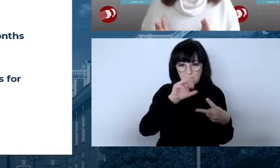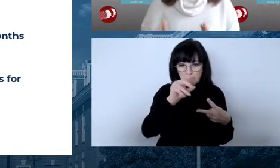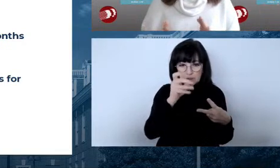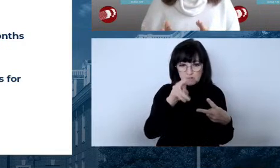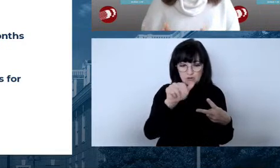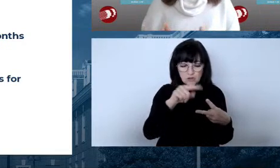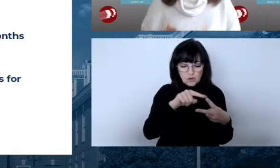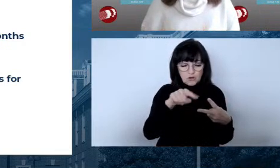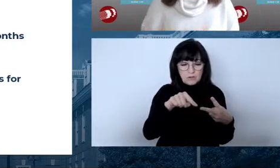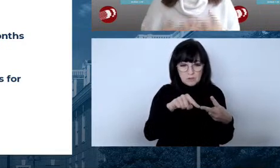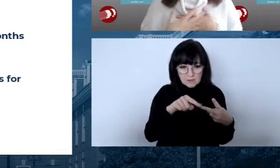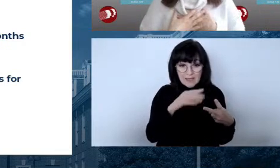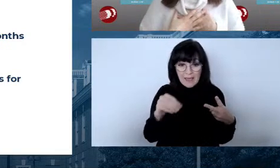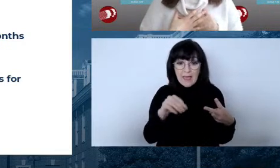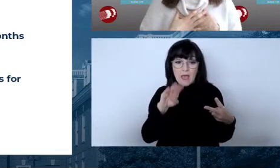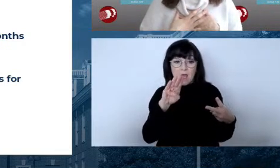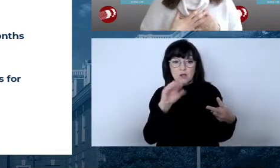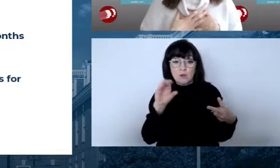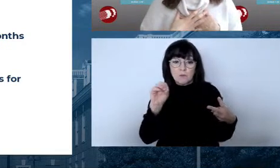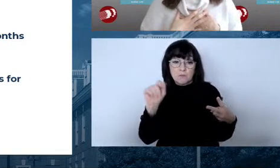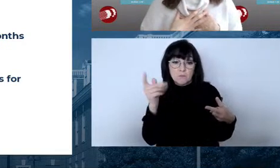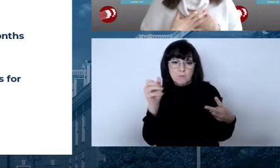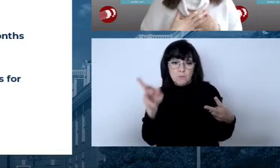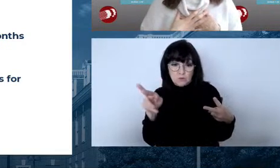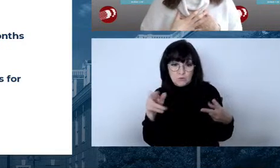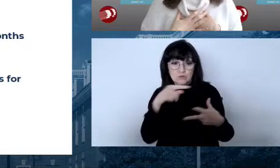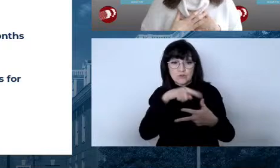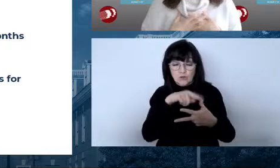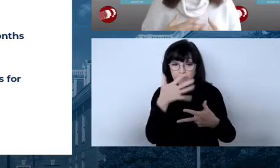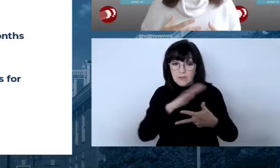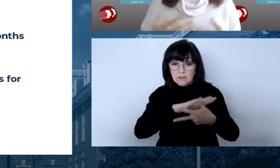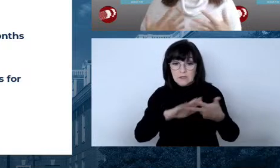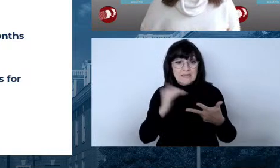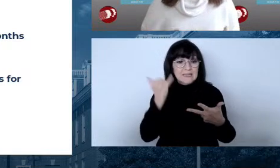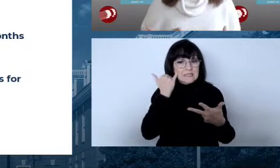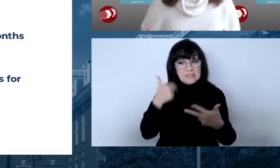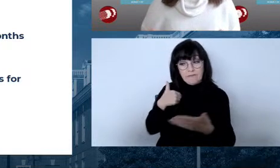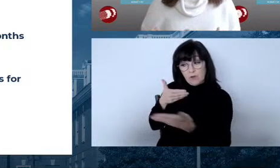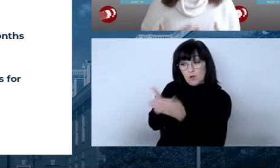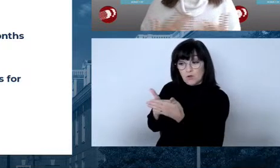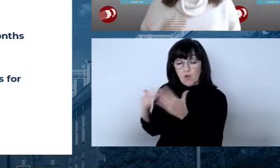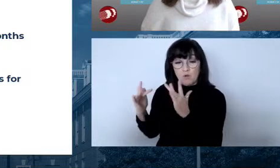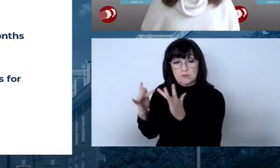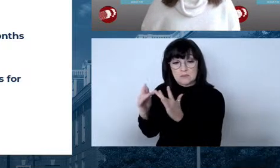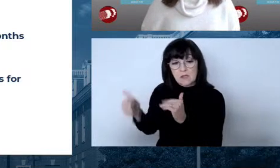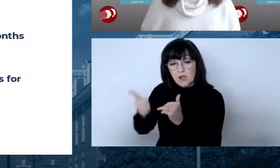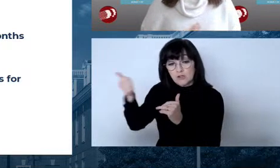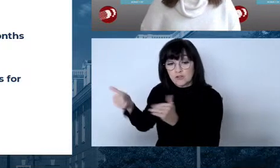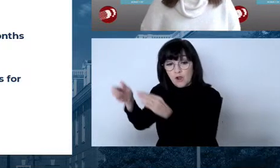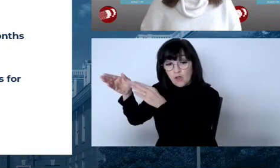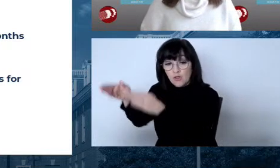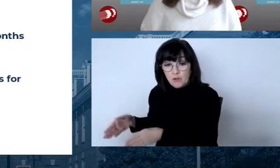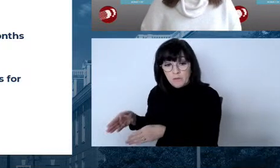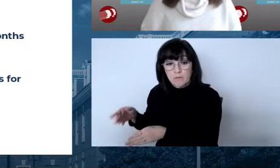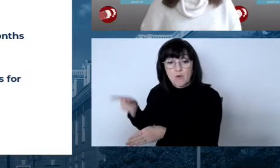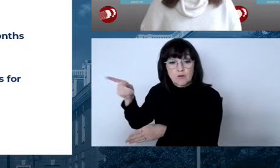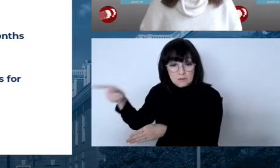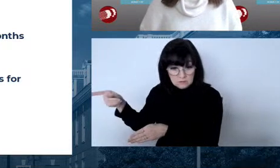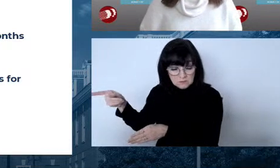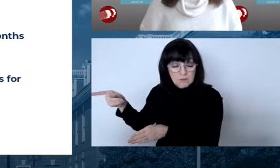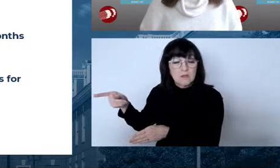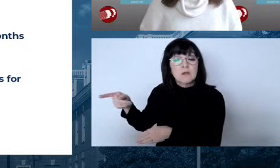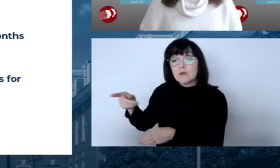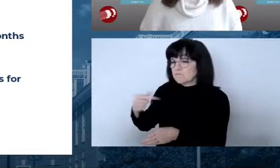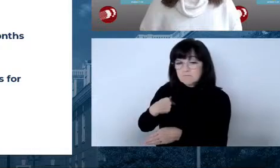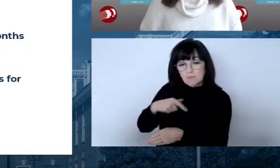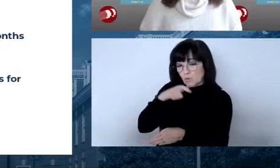had my Moderna booster. So if I become a close contact of somebody, I do not have to quarantine per this new guidance,